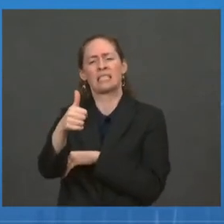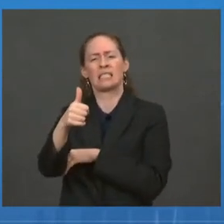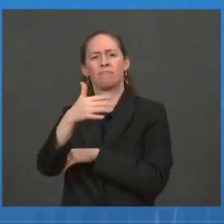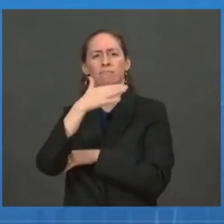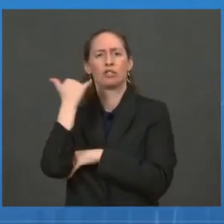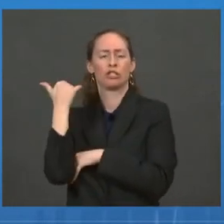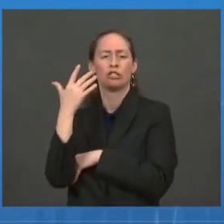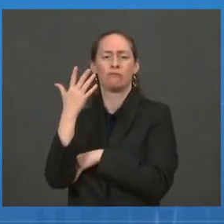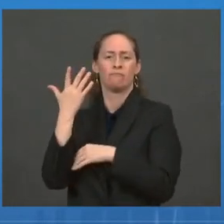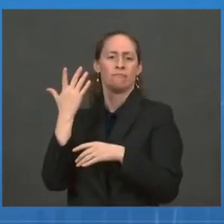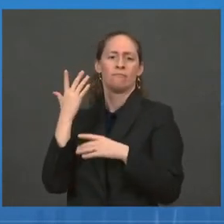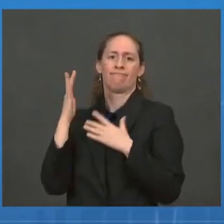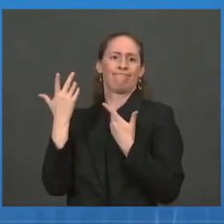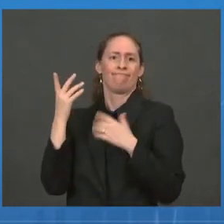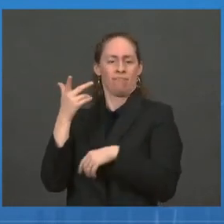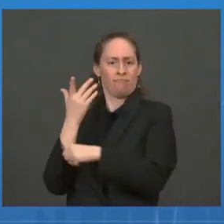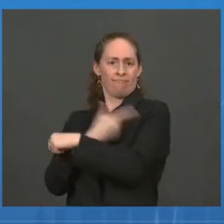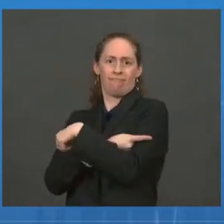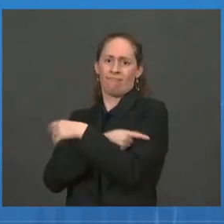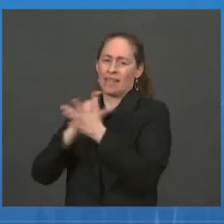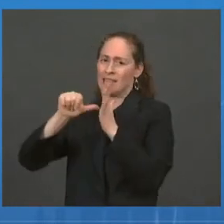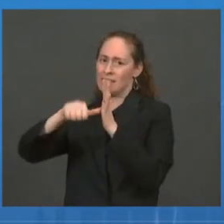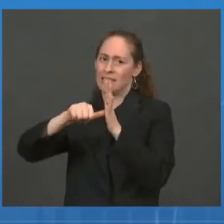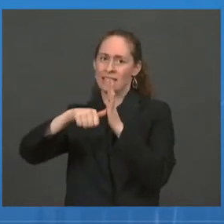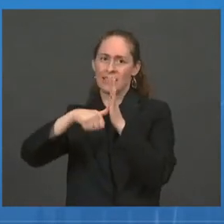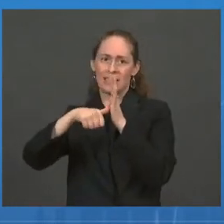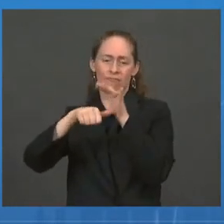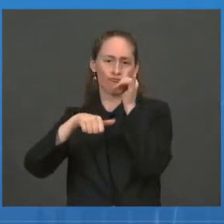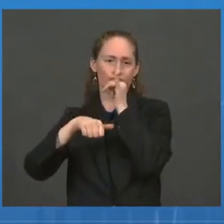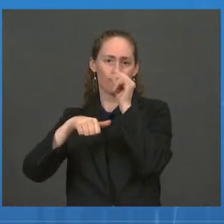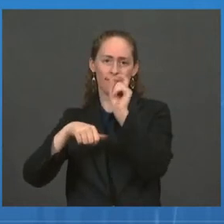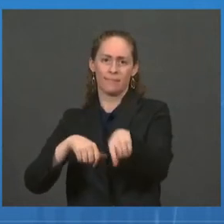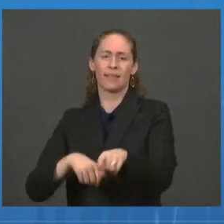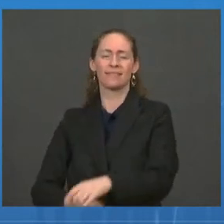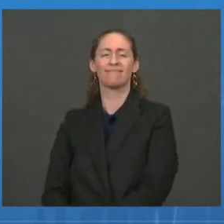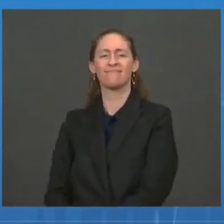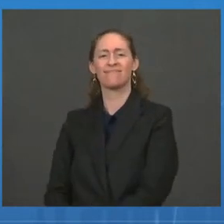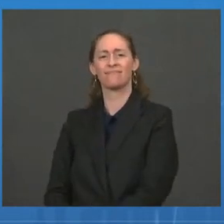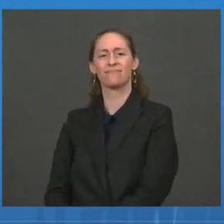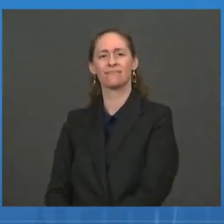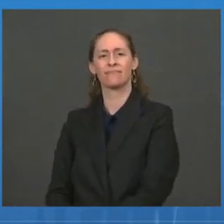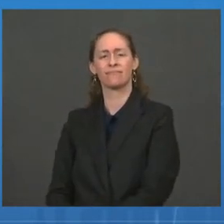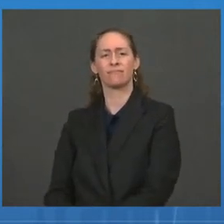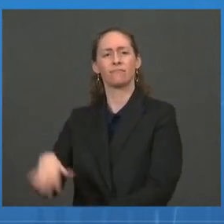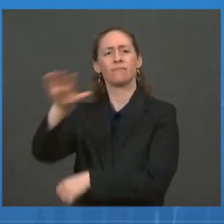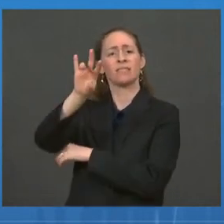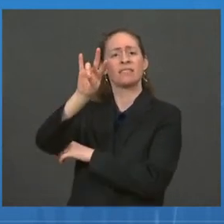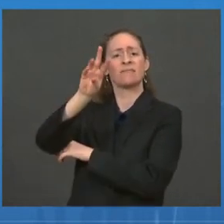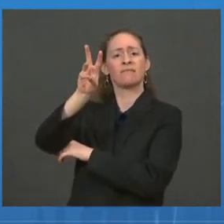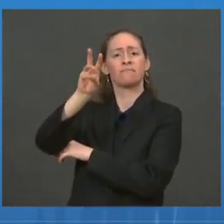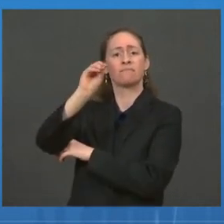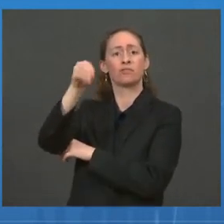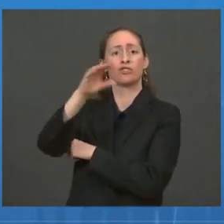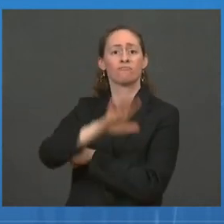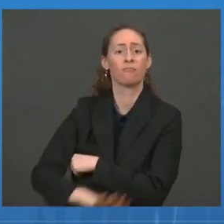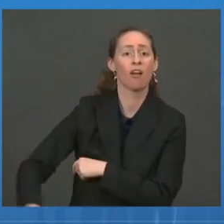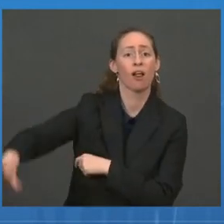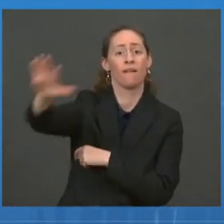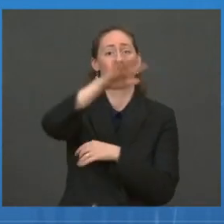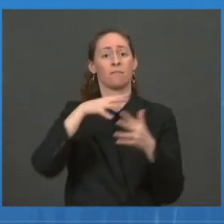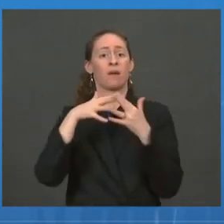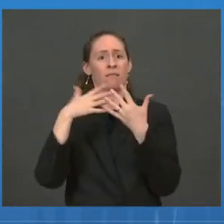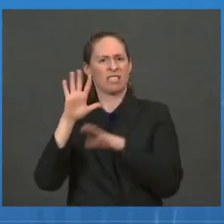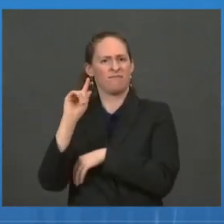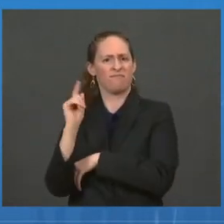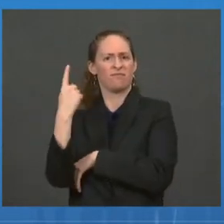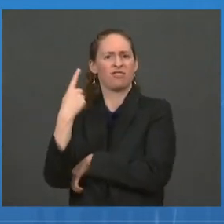percent of all americans are fully vaccinated we now have a vaccine to protect our kids with hundreds of thousands of